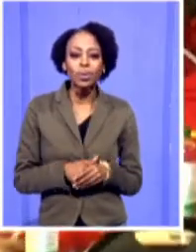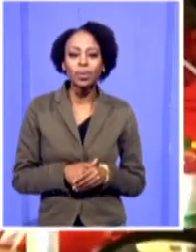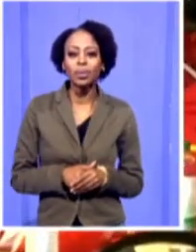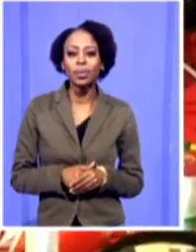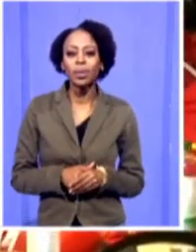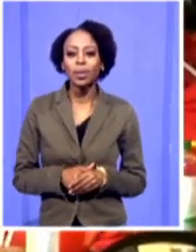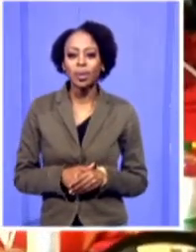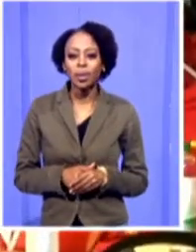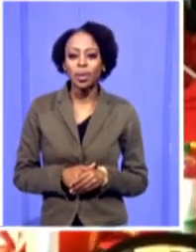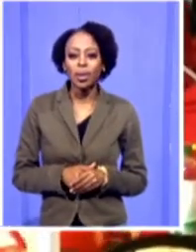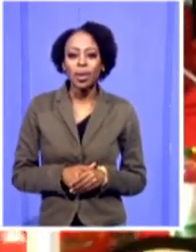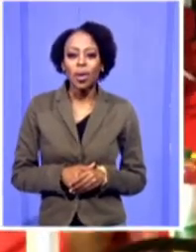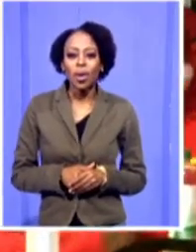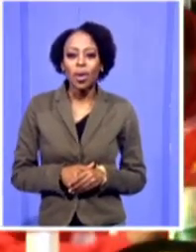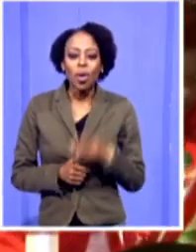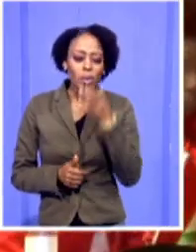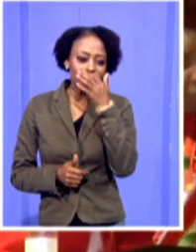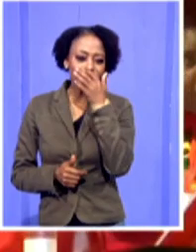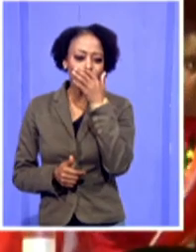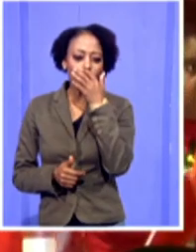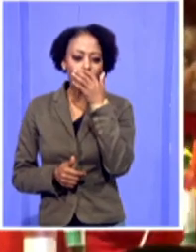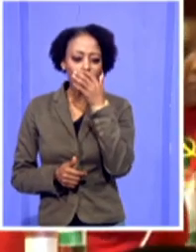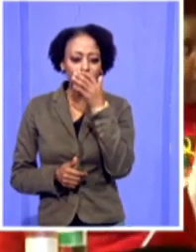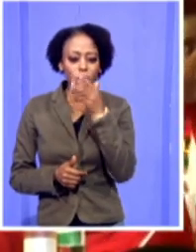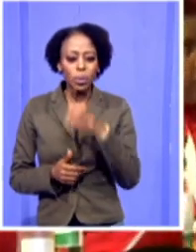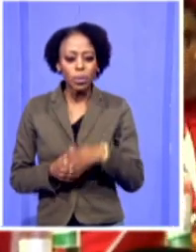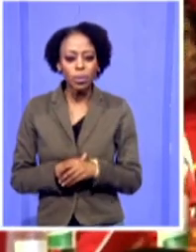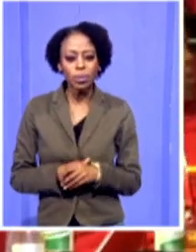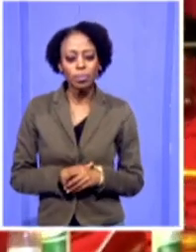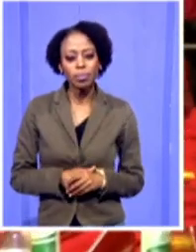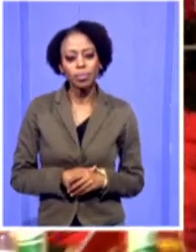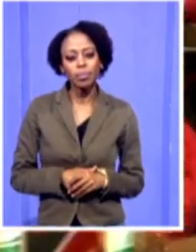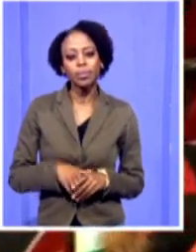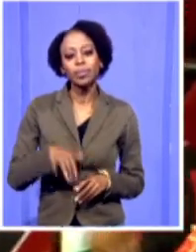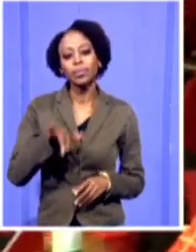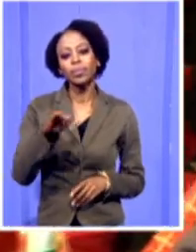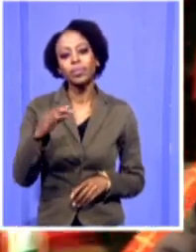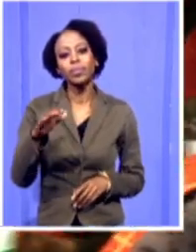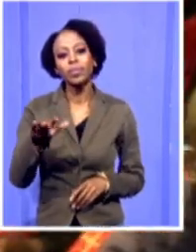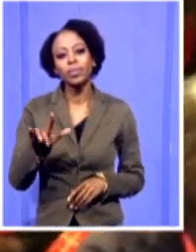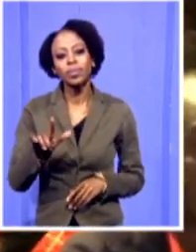Order. Order. Wait, let's see. Let's keep him. YCL, what do you want to say?